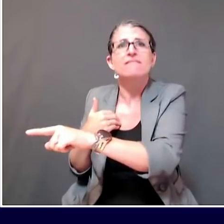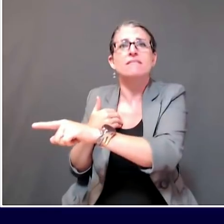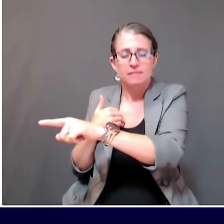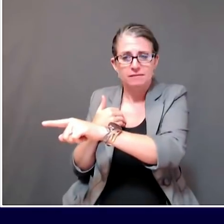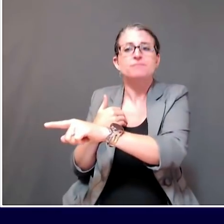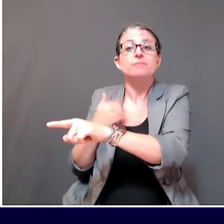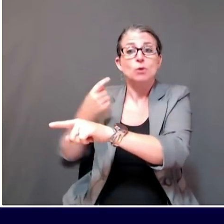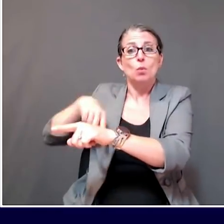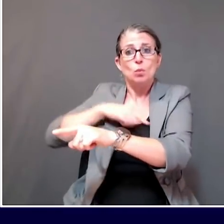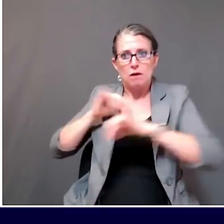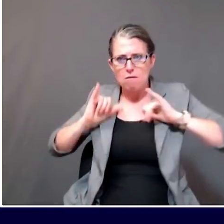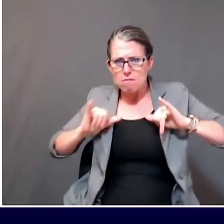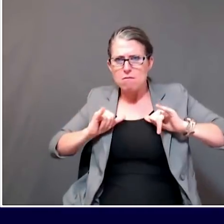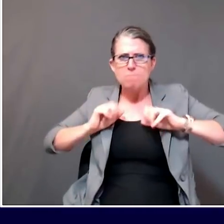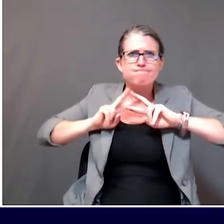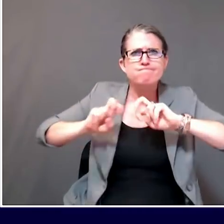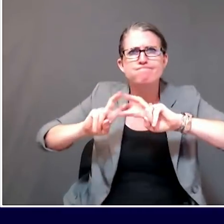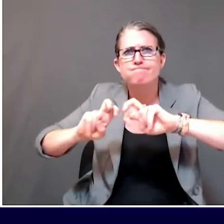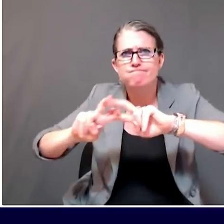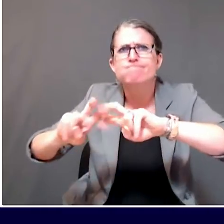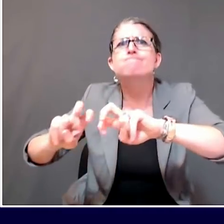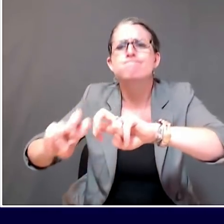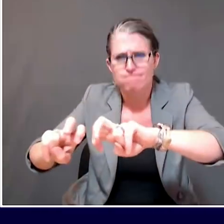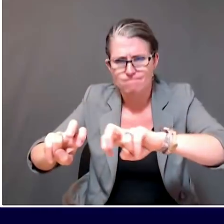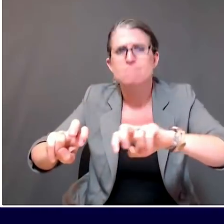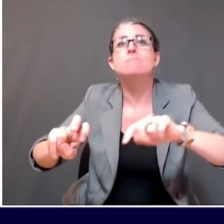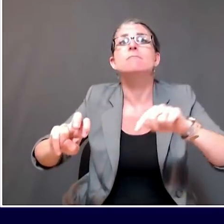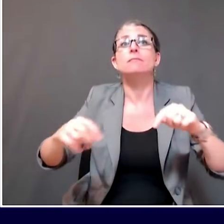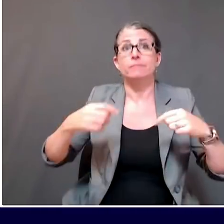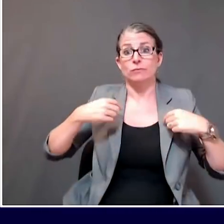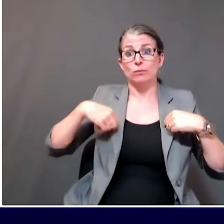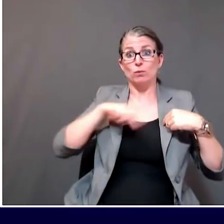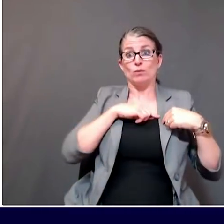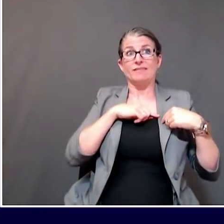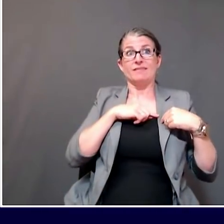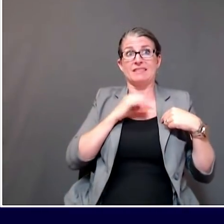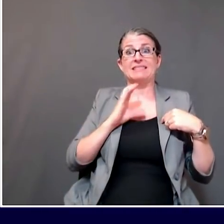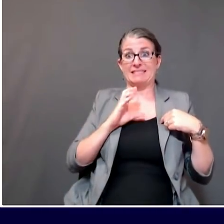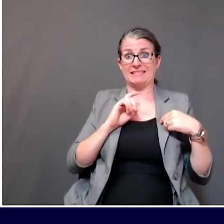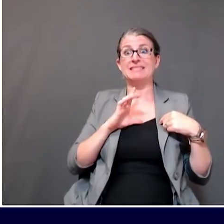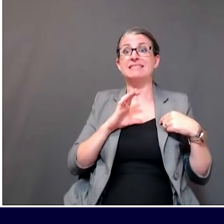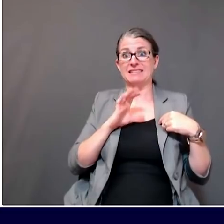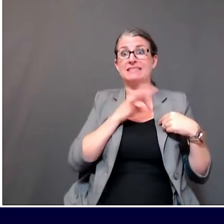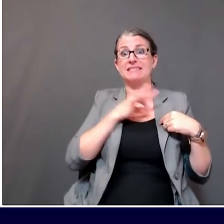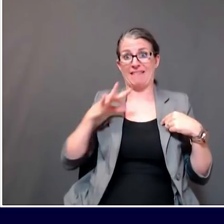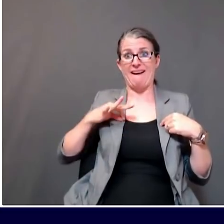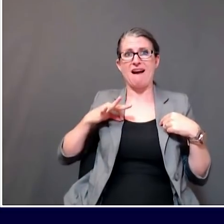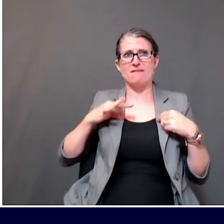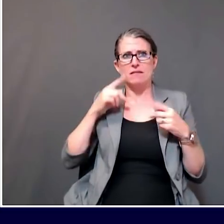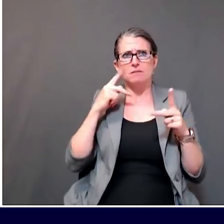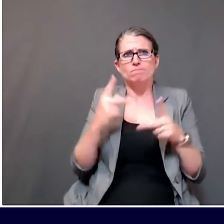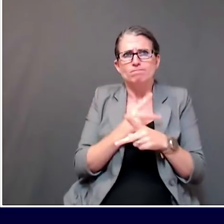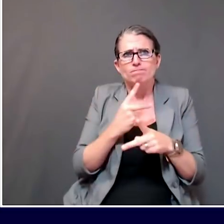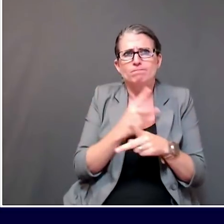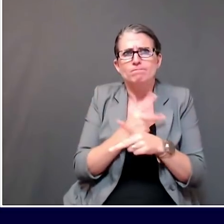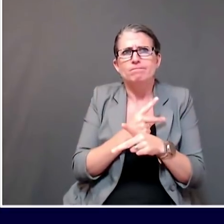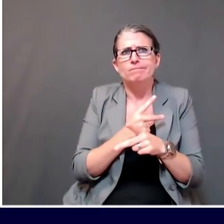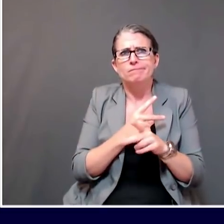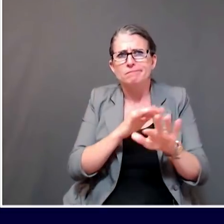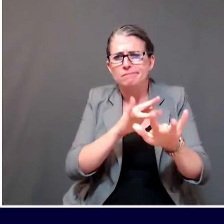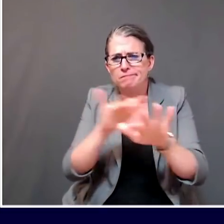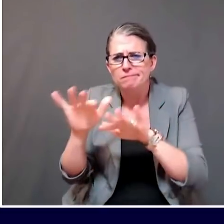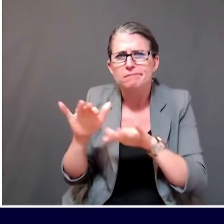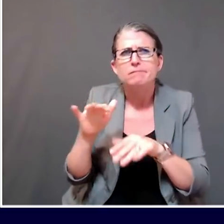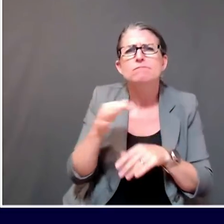we classify all cases that are positive from antigen testing as probable. That's